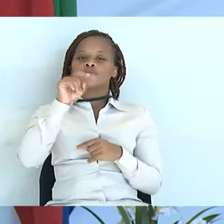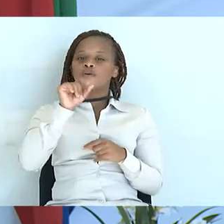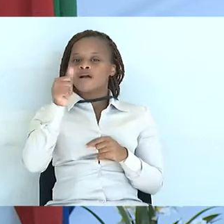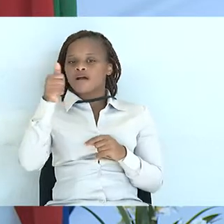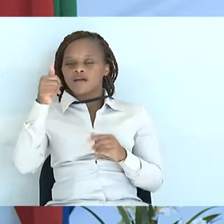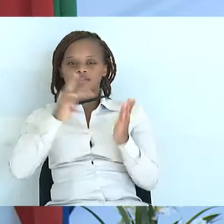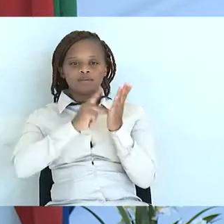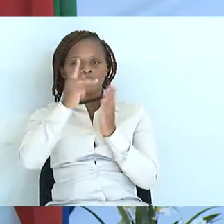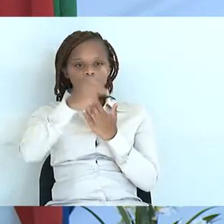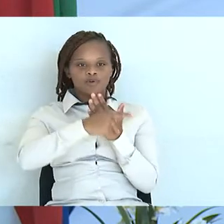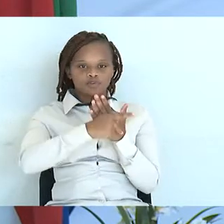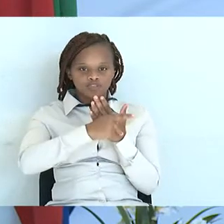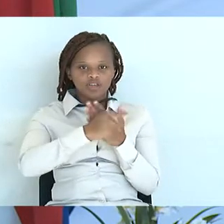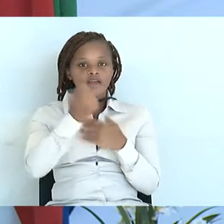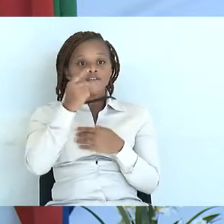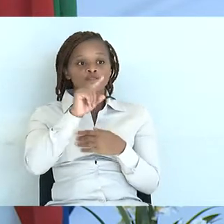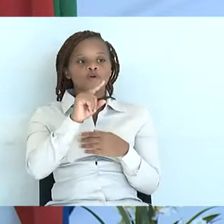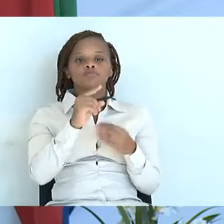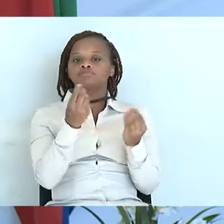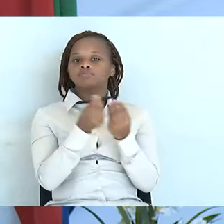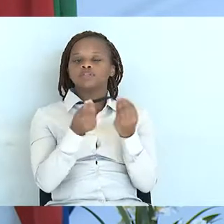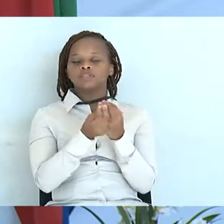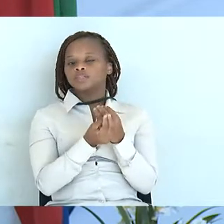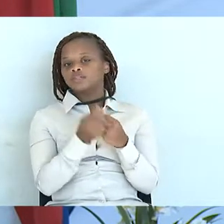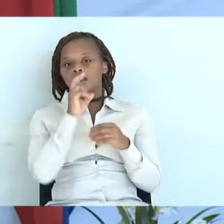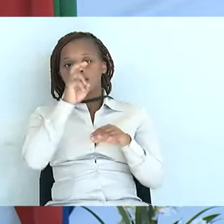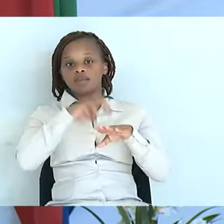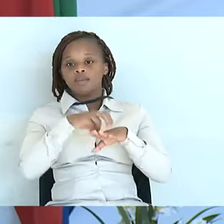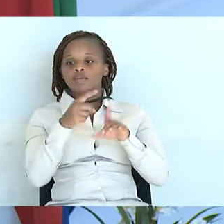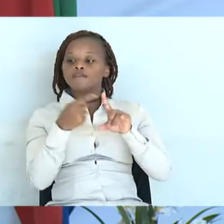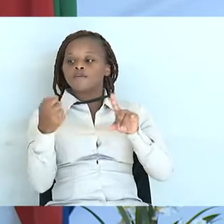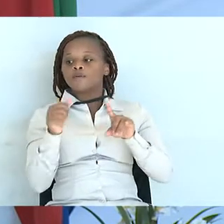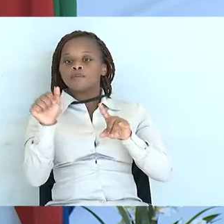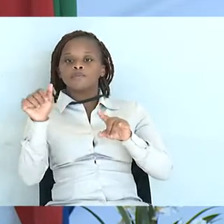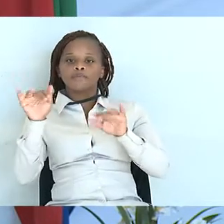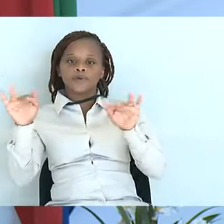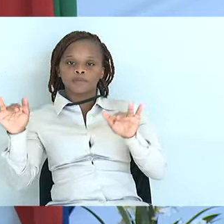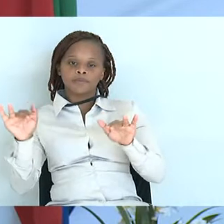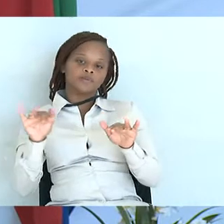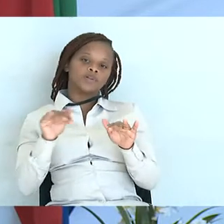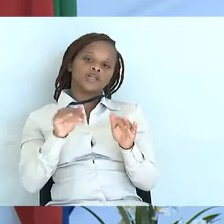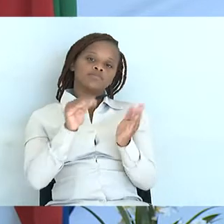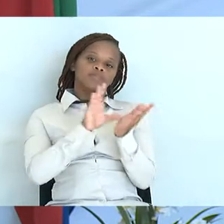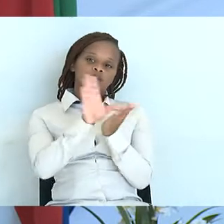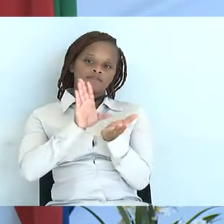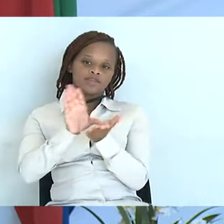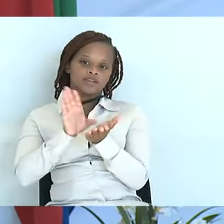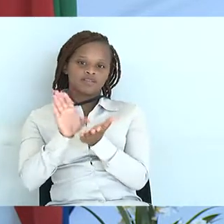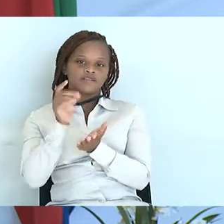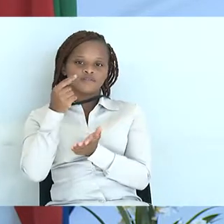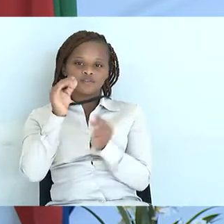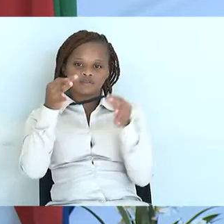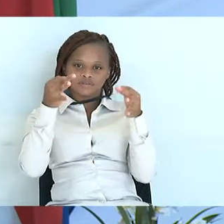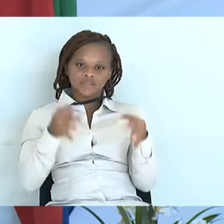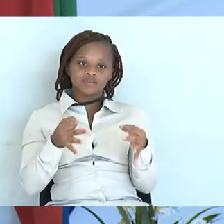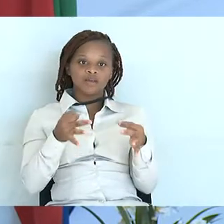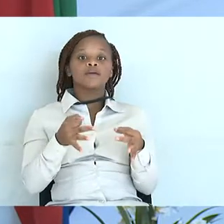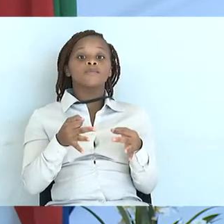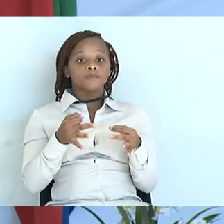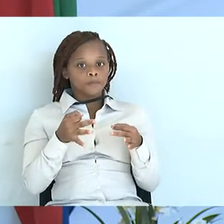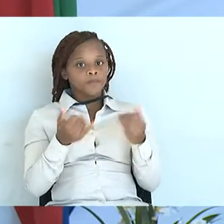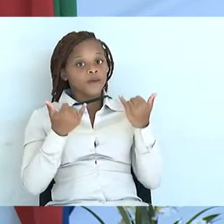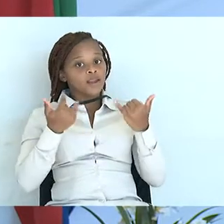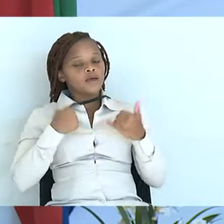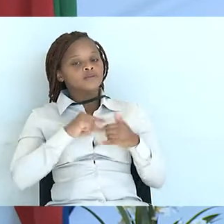details needed for investors to make informed decisions. So what we have since done, we have identified a number of